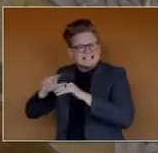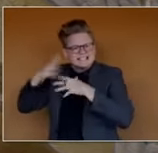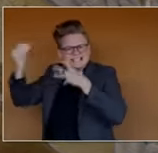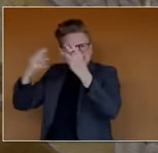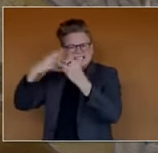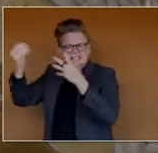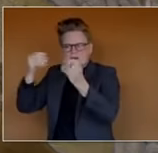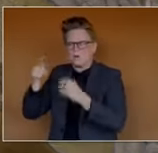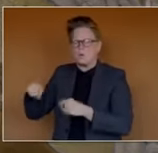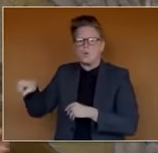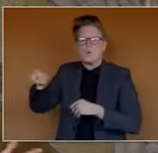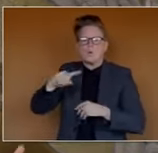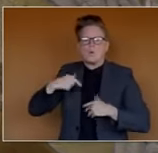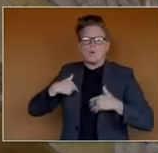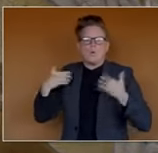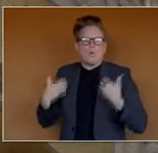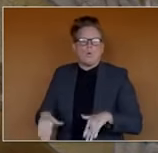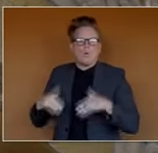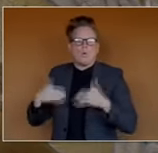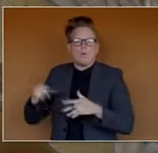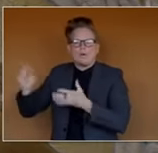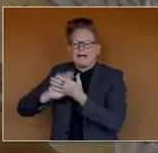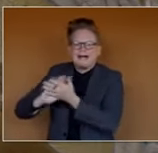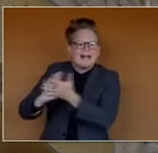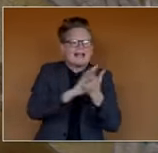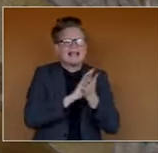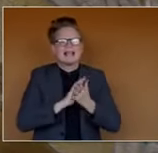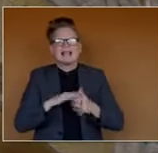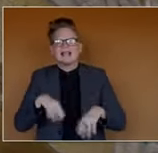the facility so none of us would have the